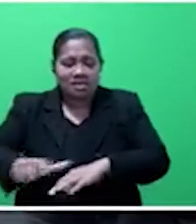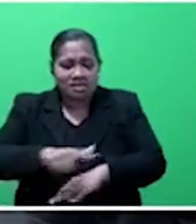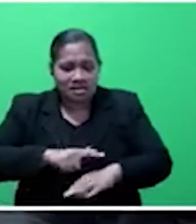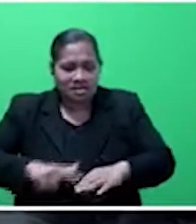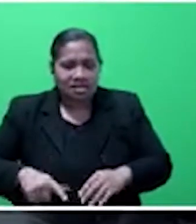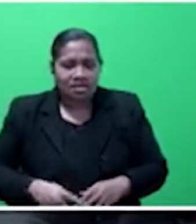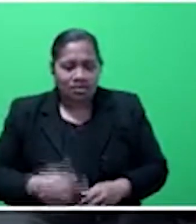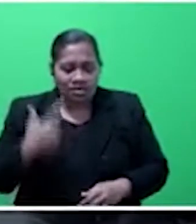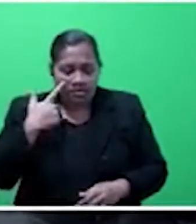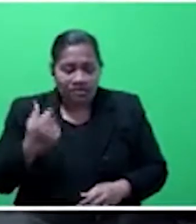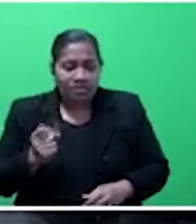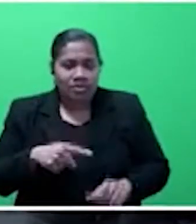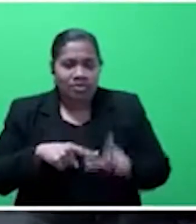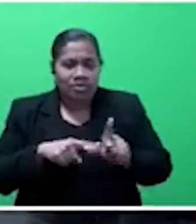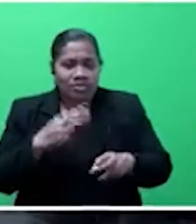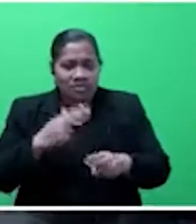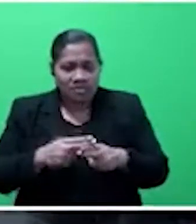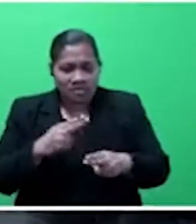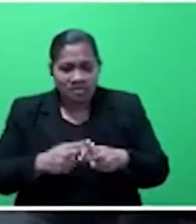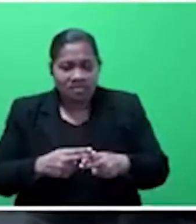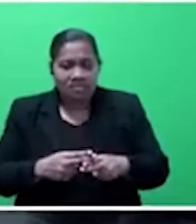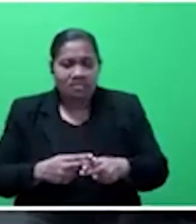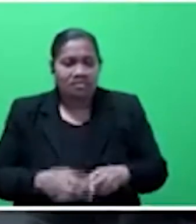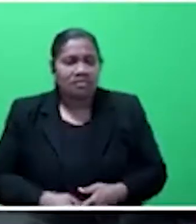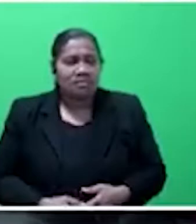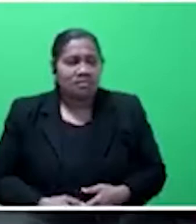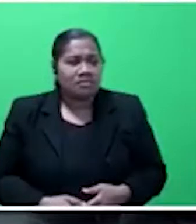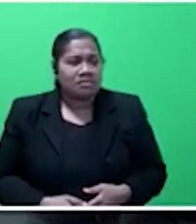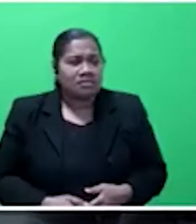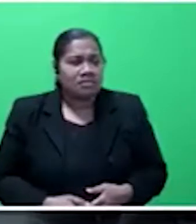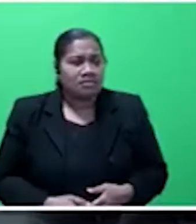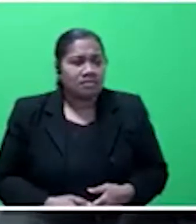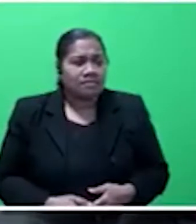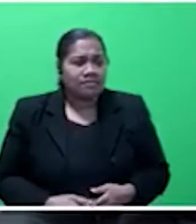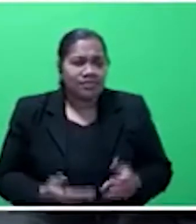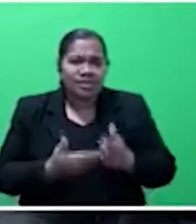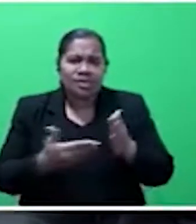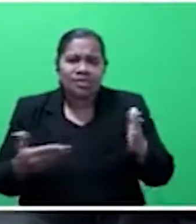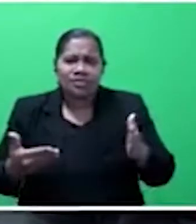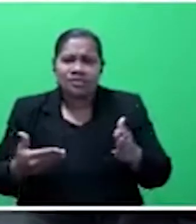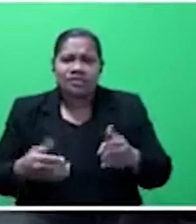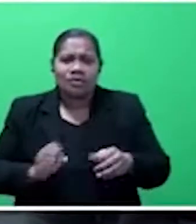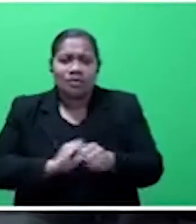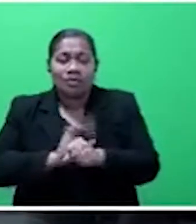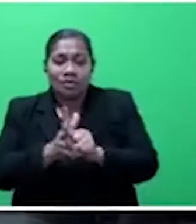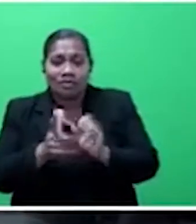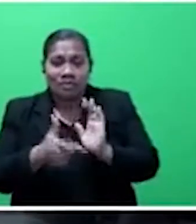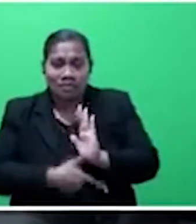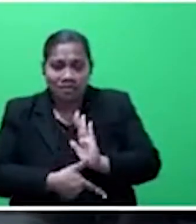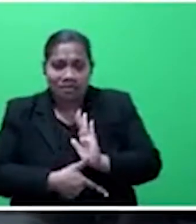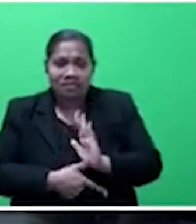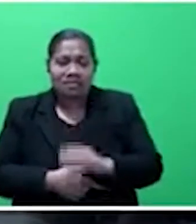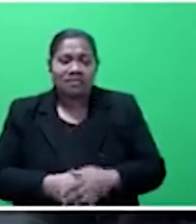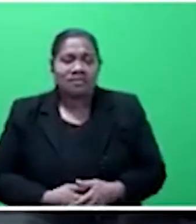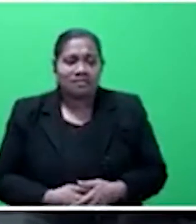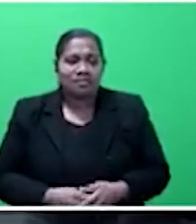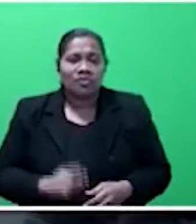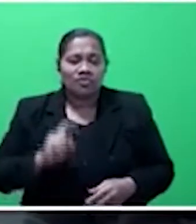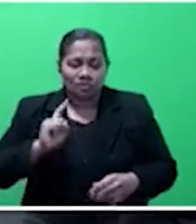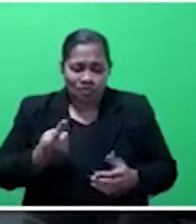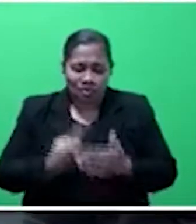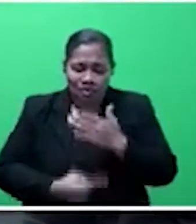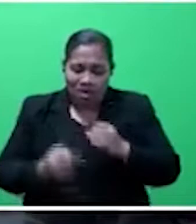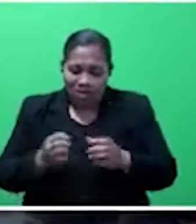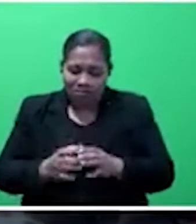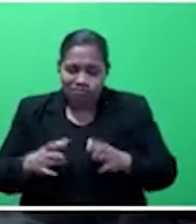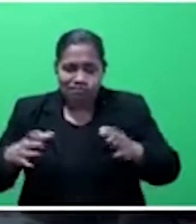initiative, while providing immediate relief during the worst of COVID, is a viable means of growing this sector beyond that. It